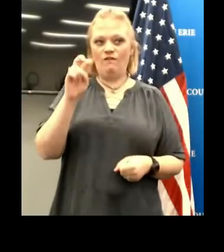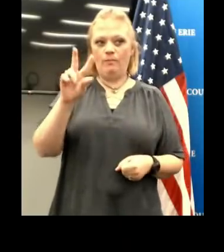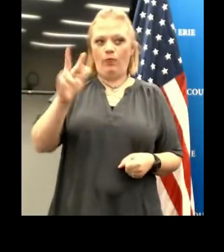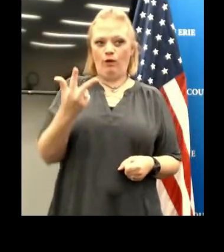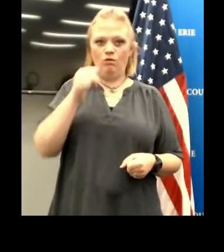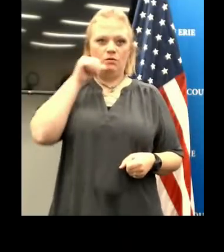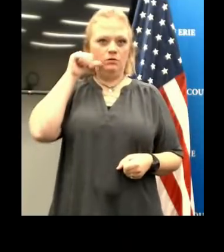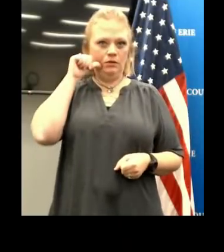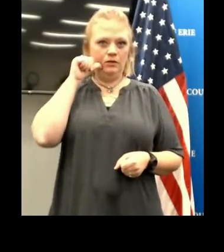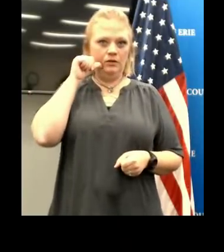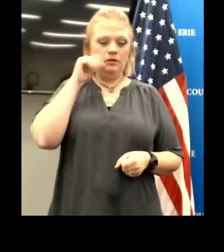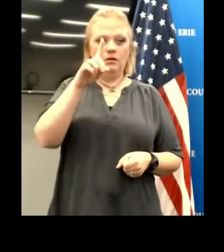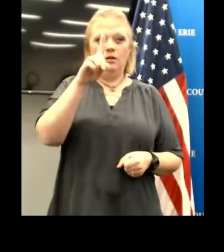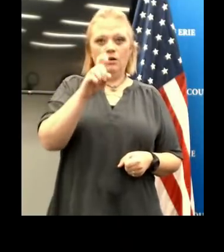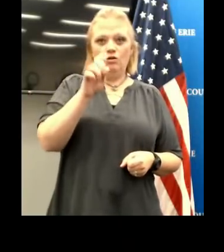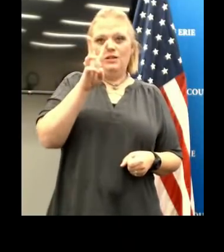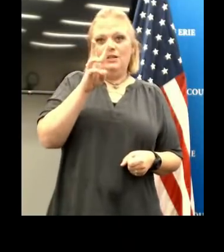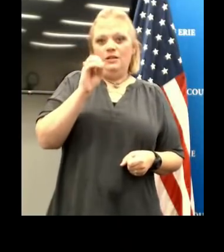3rd,